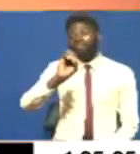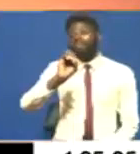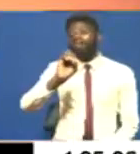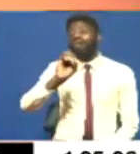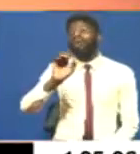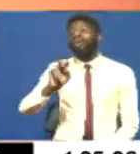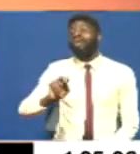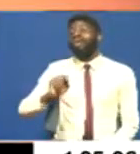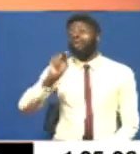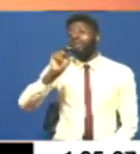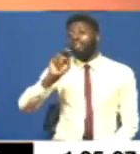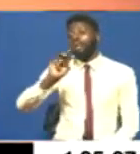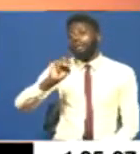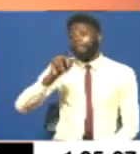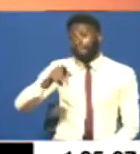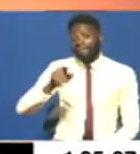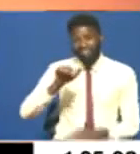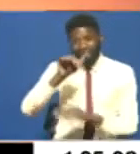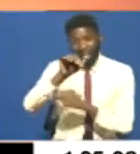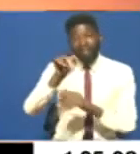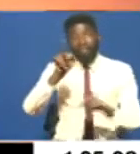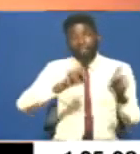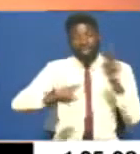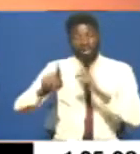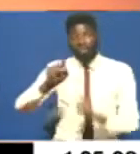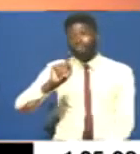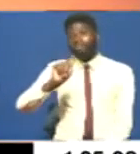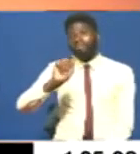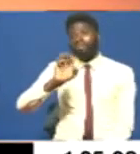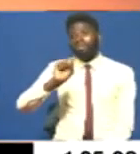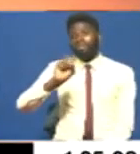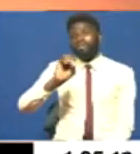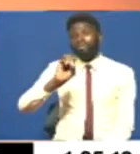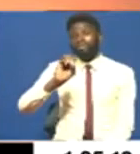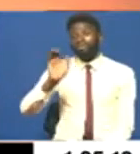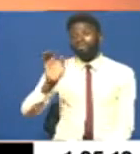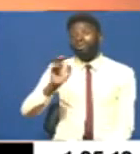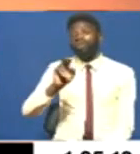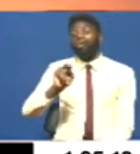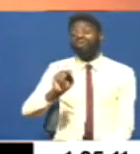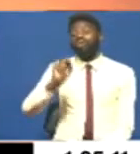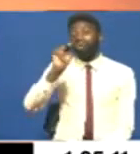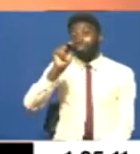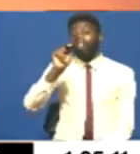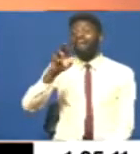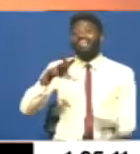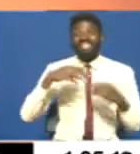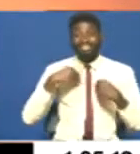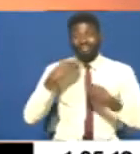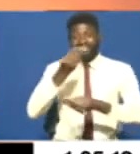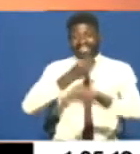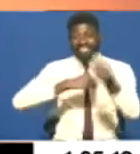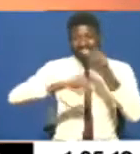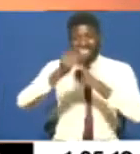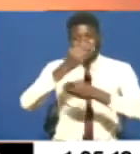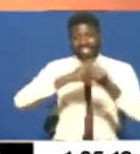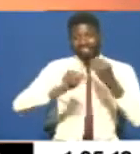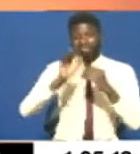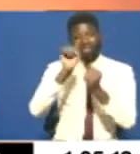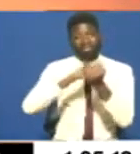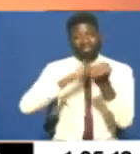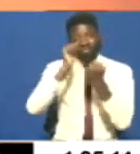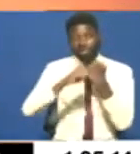residents of Tessonoth not to be coerced into selling their little harvested throwaway prizes due to the relief food being